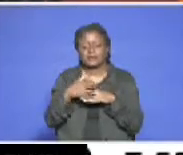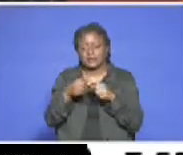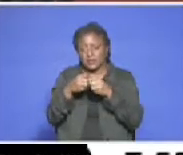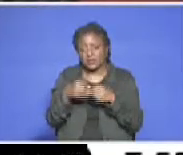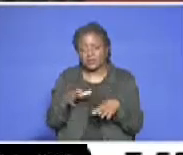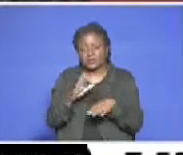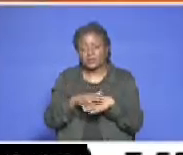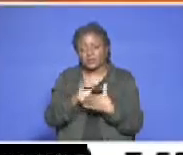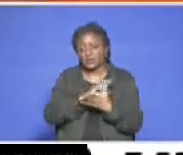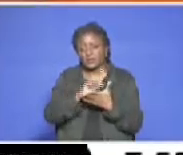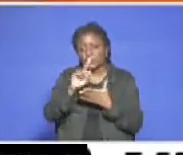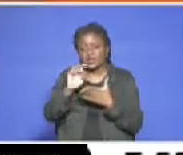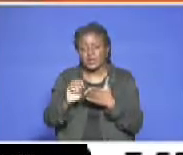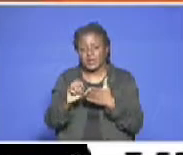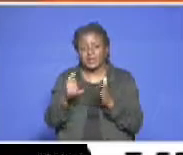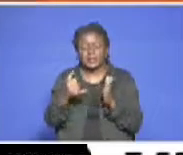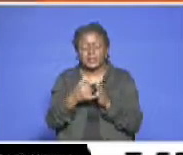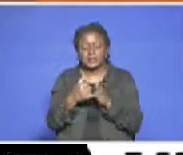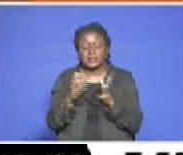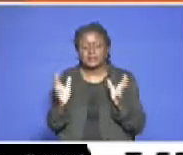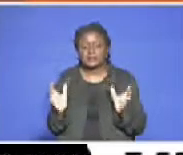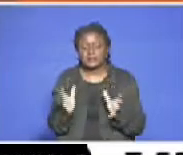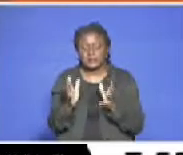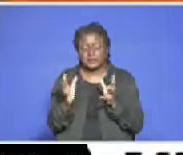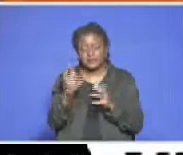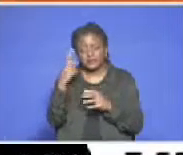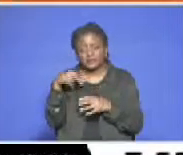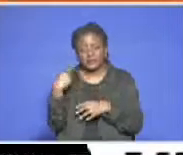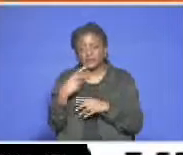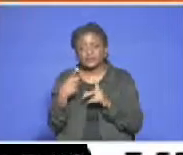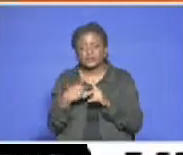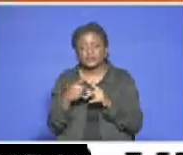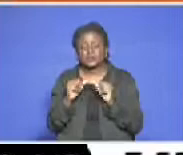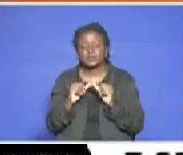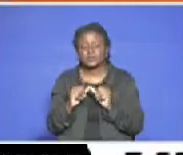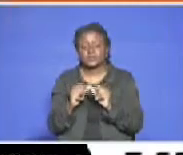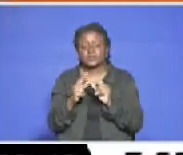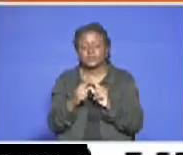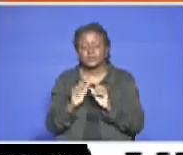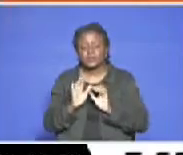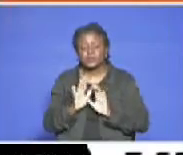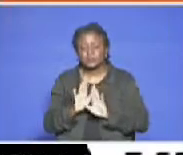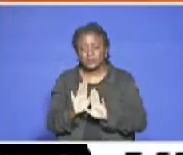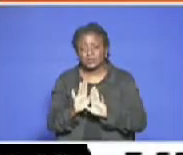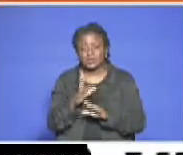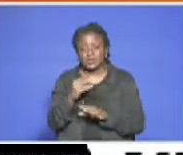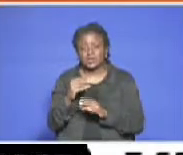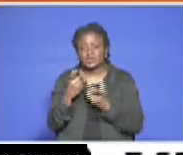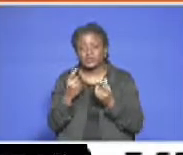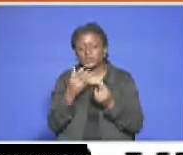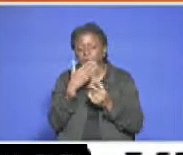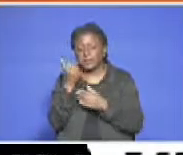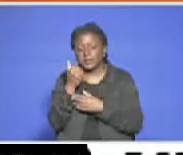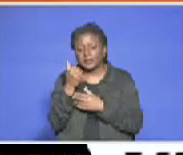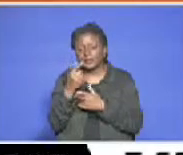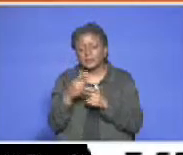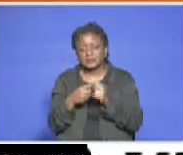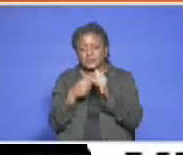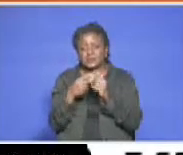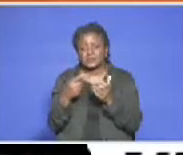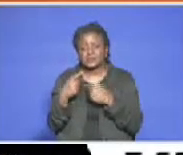It's motivation for us to continue to push and to do better, especially since we played a